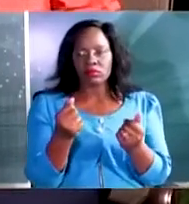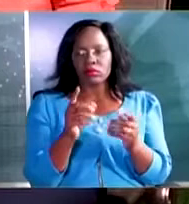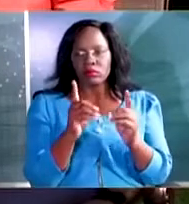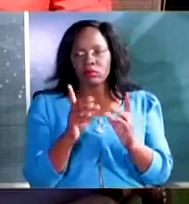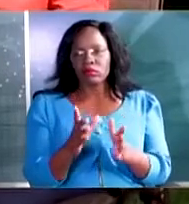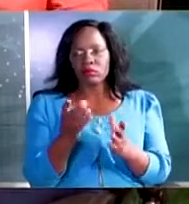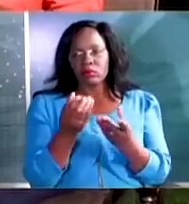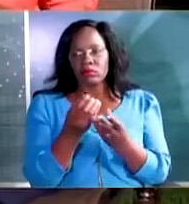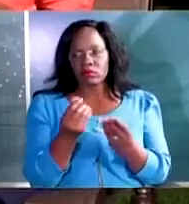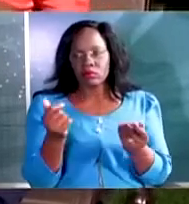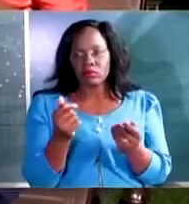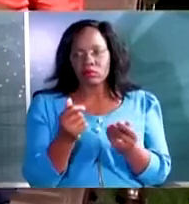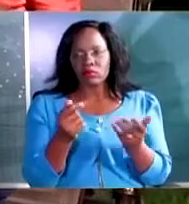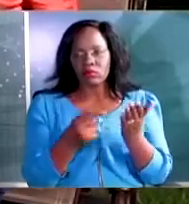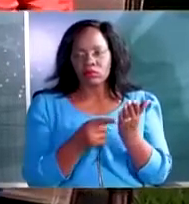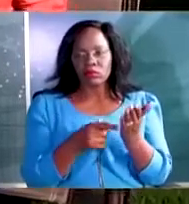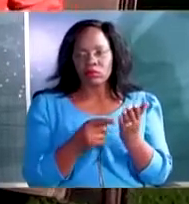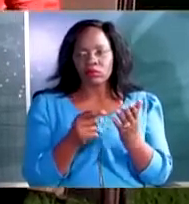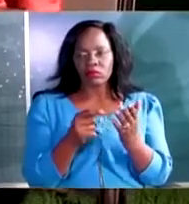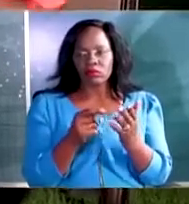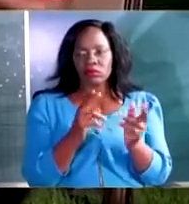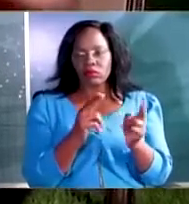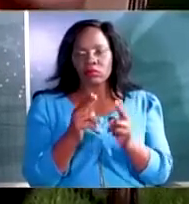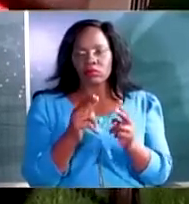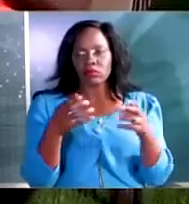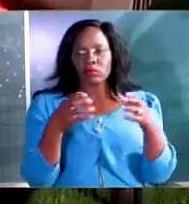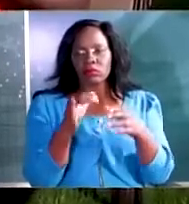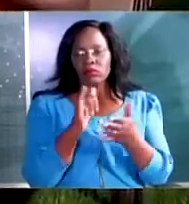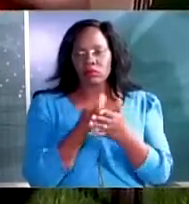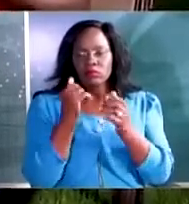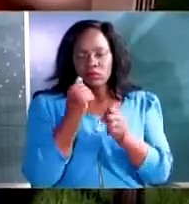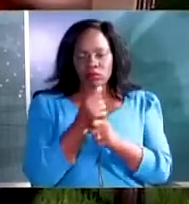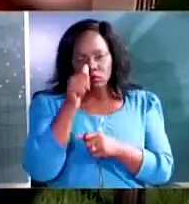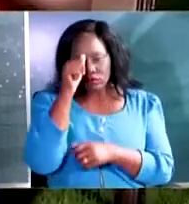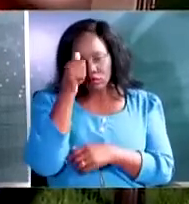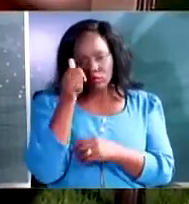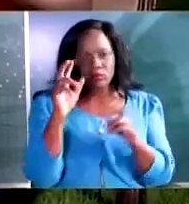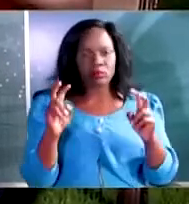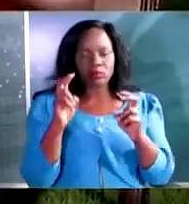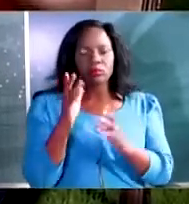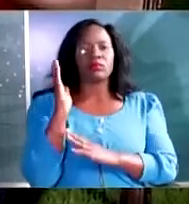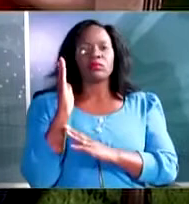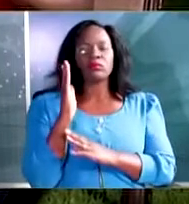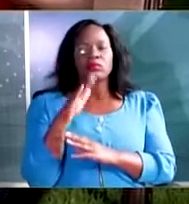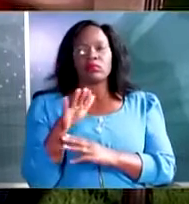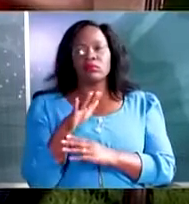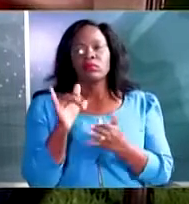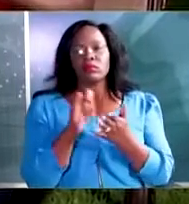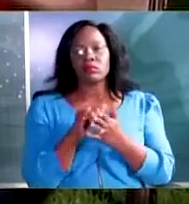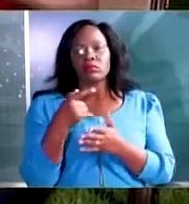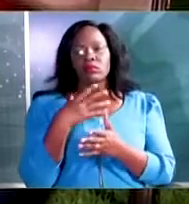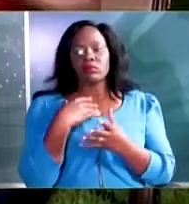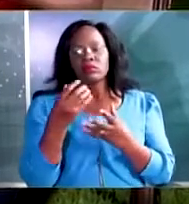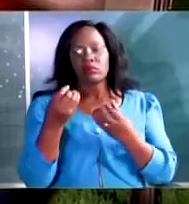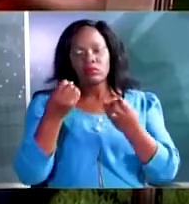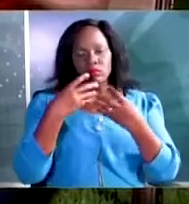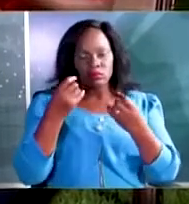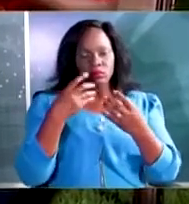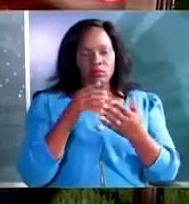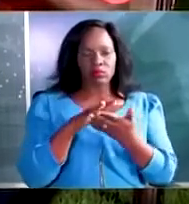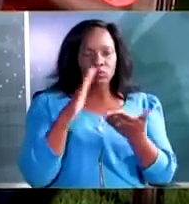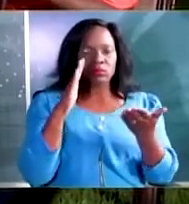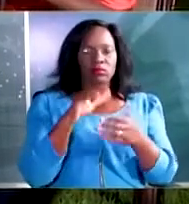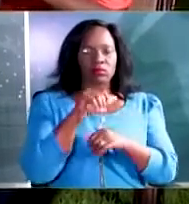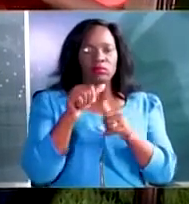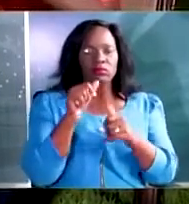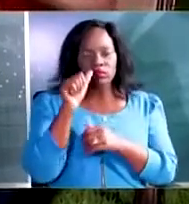director of solutions architect Anomali, a company that deals with intelligence and matters security, who's going to be telling us much more on